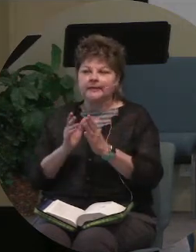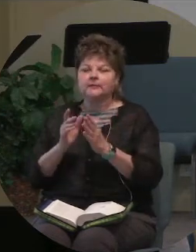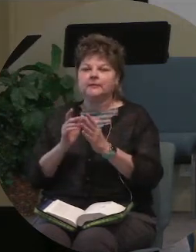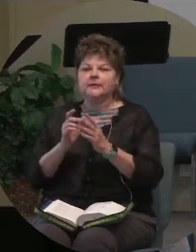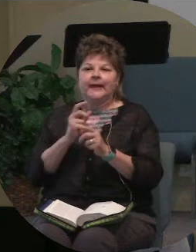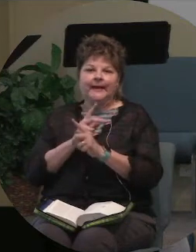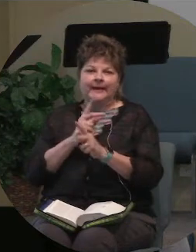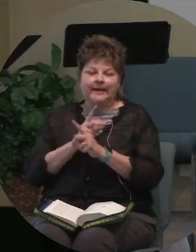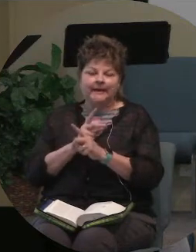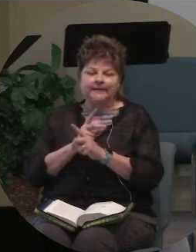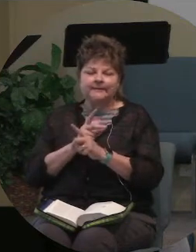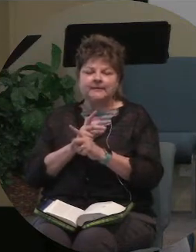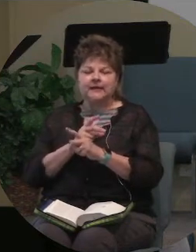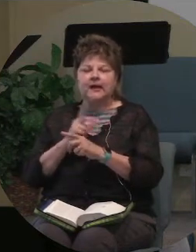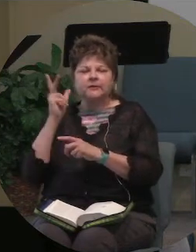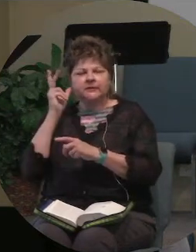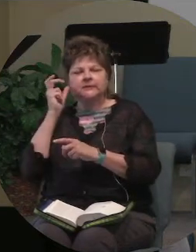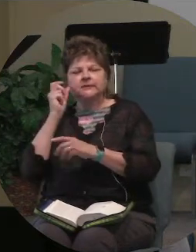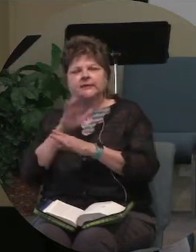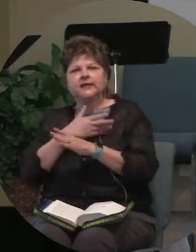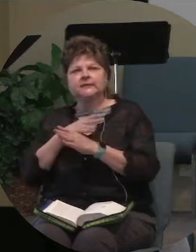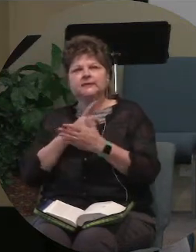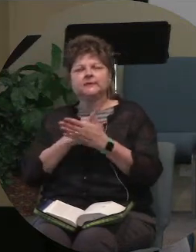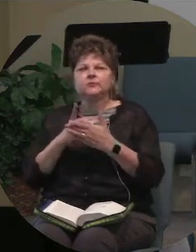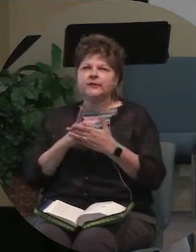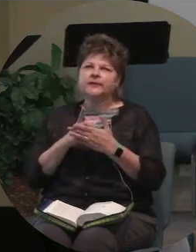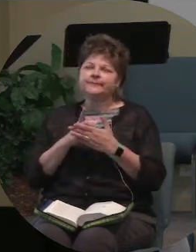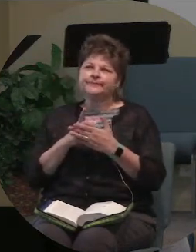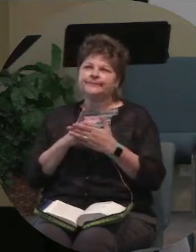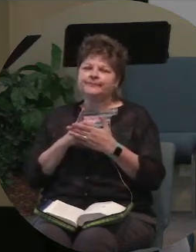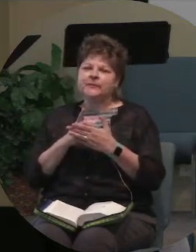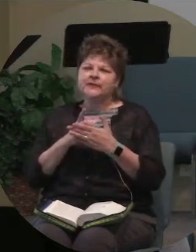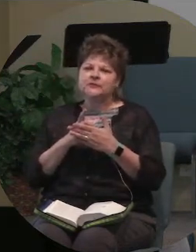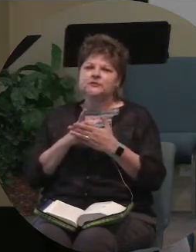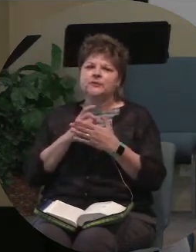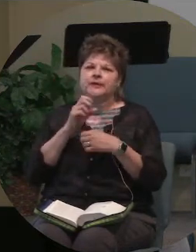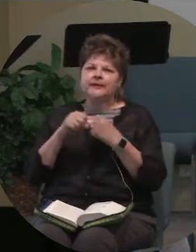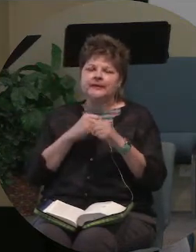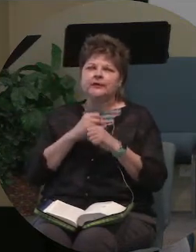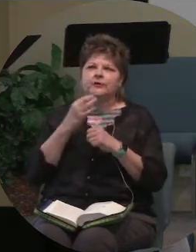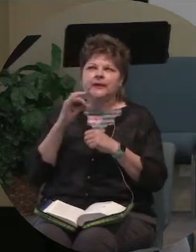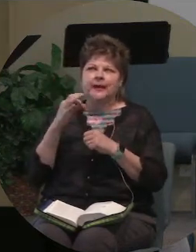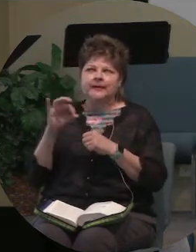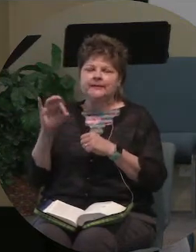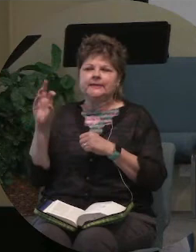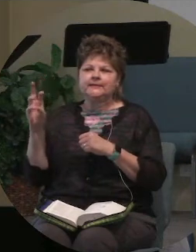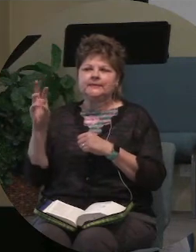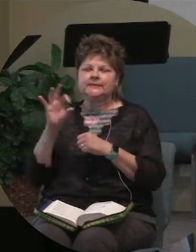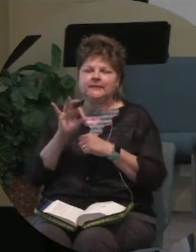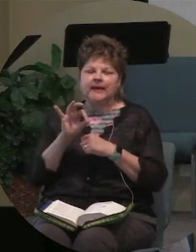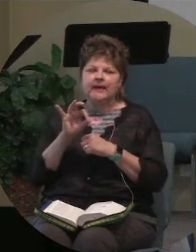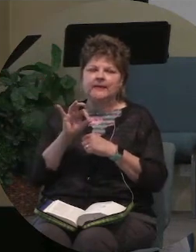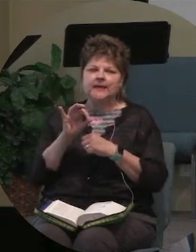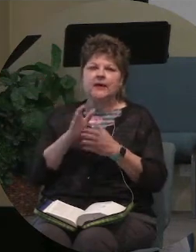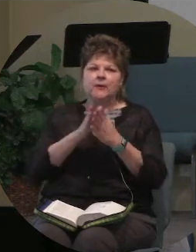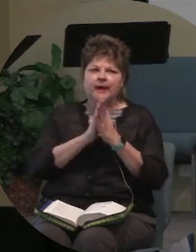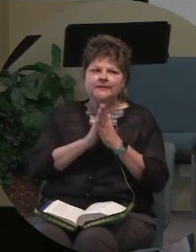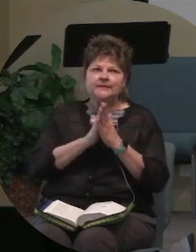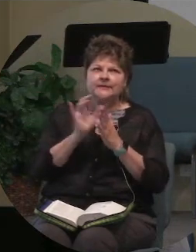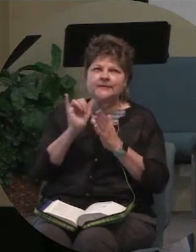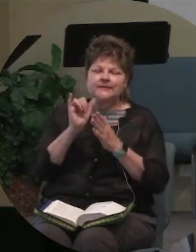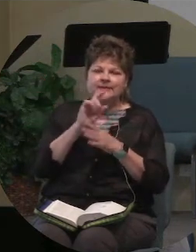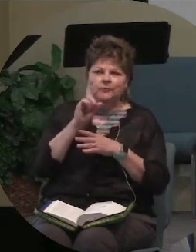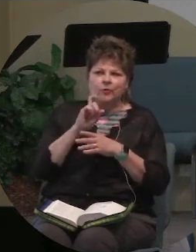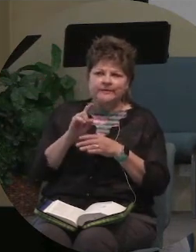charts, and I was listening to that song this week, and it's like, you know, in 1969, they were asking the same questions that